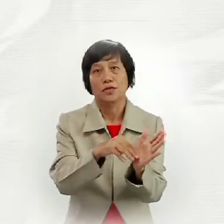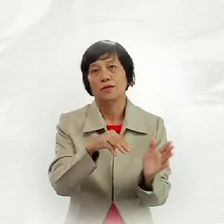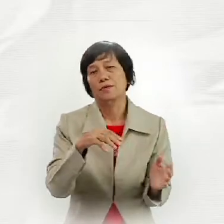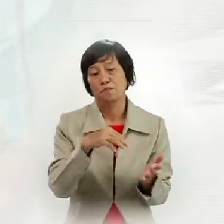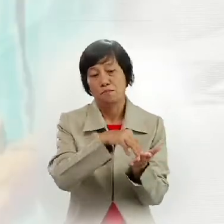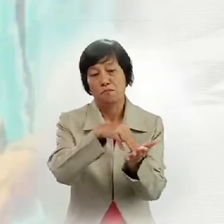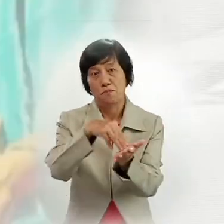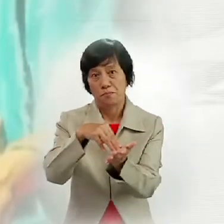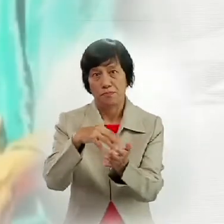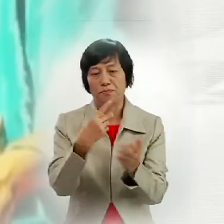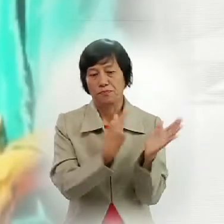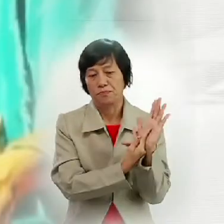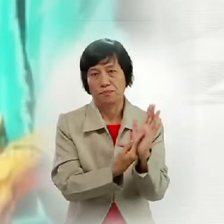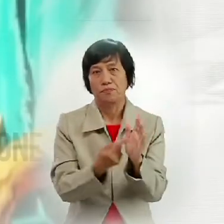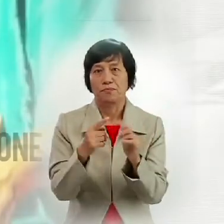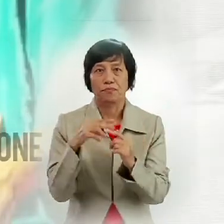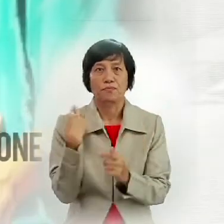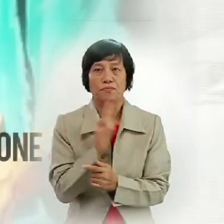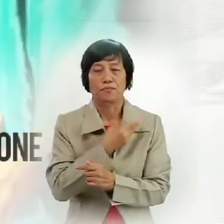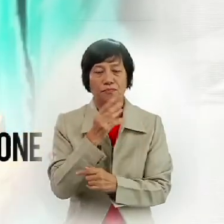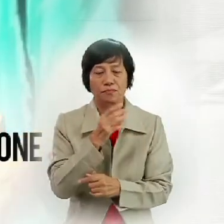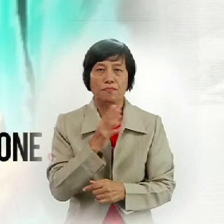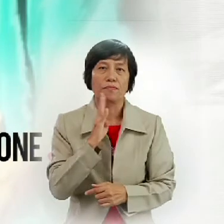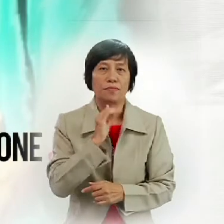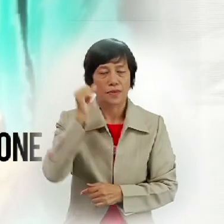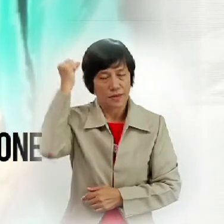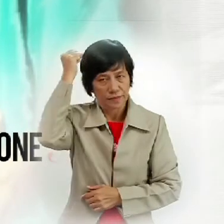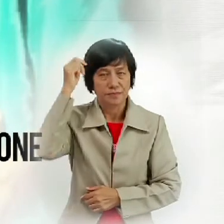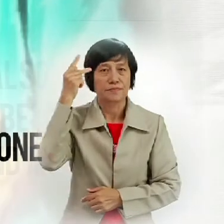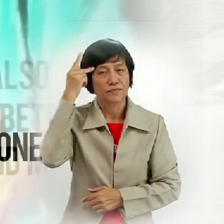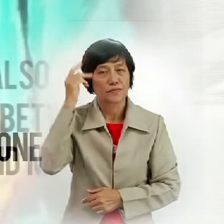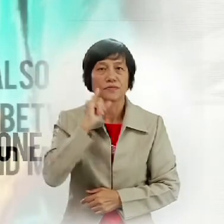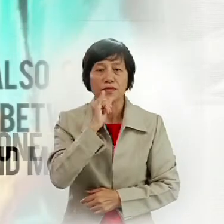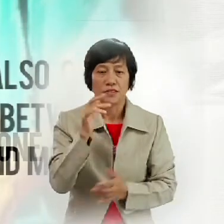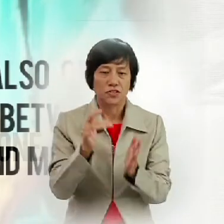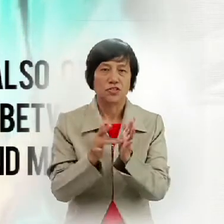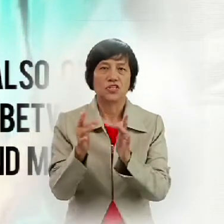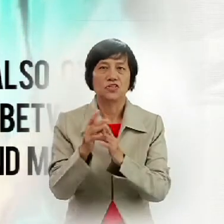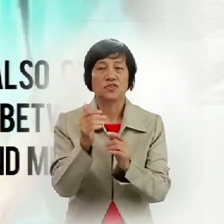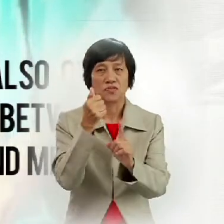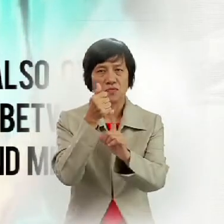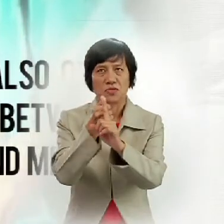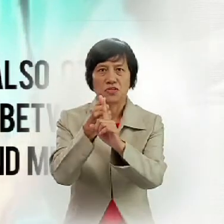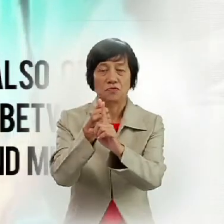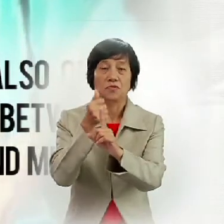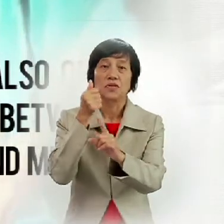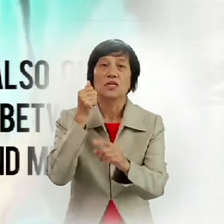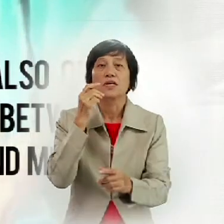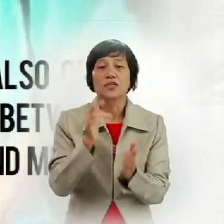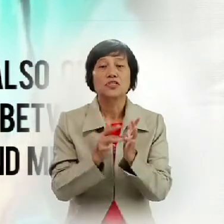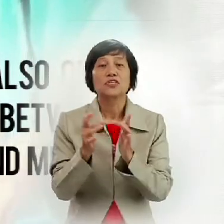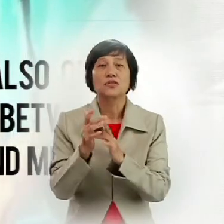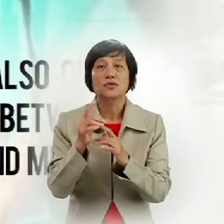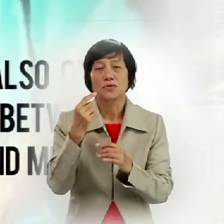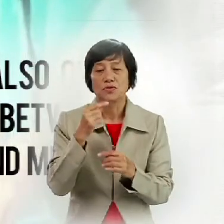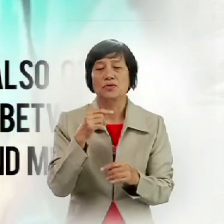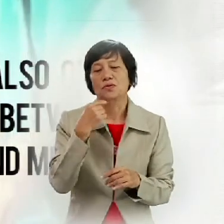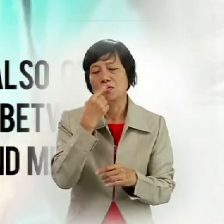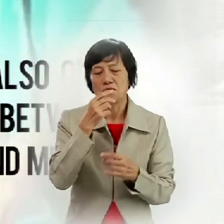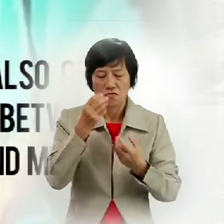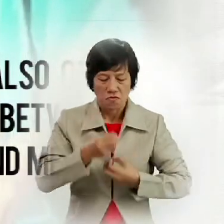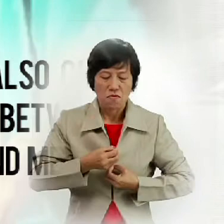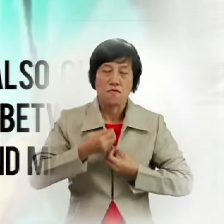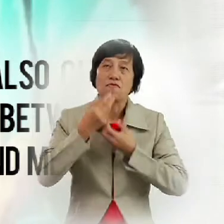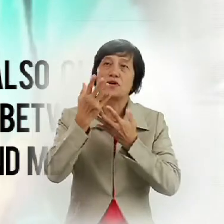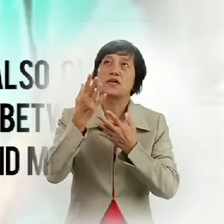to us by St. Paul is Jesus himself. Jesus, gave his life as